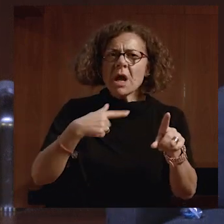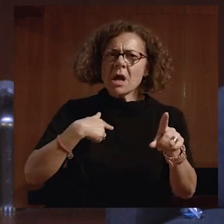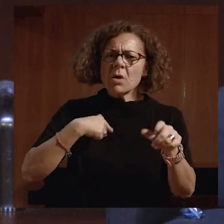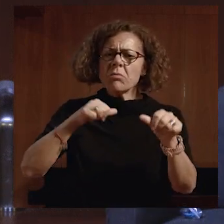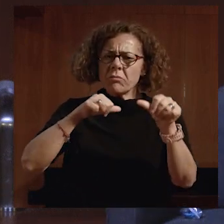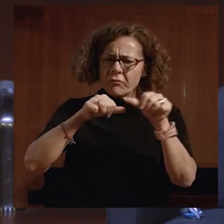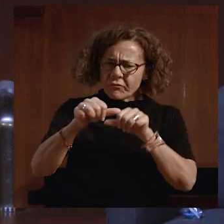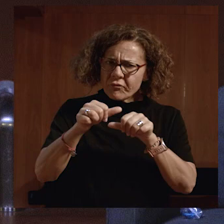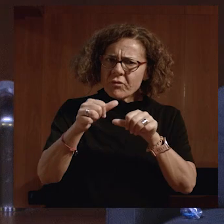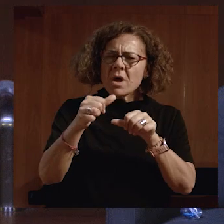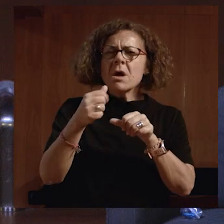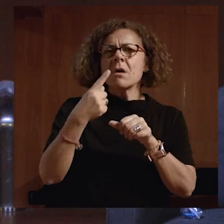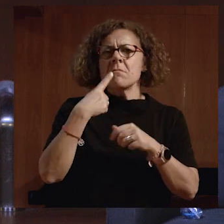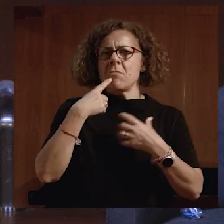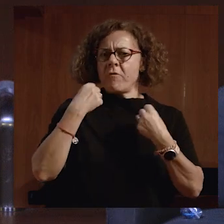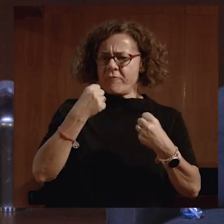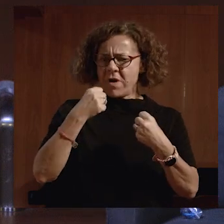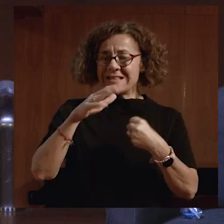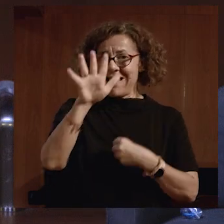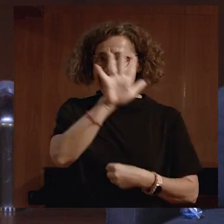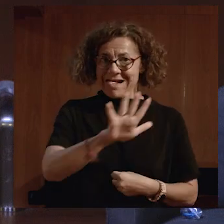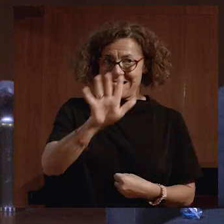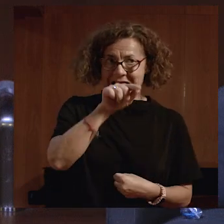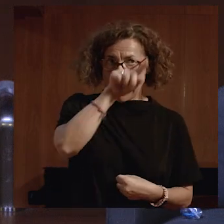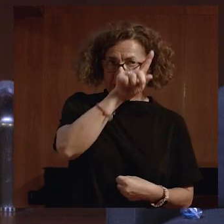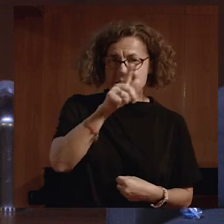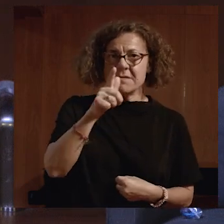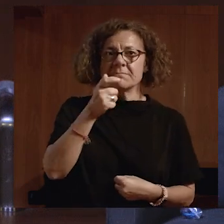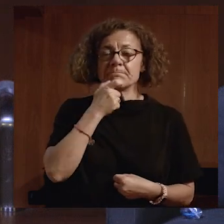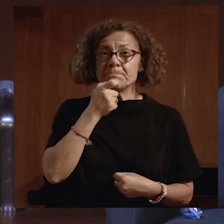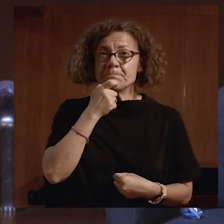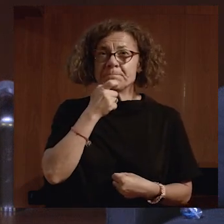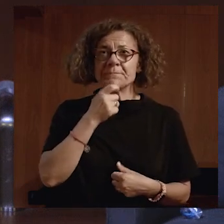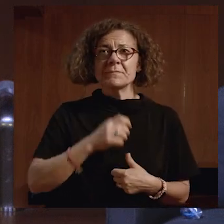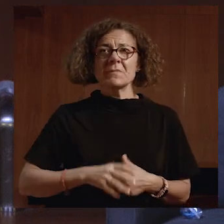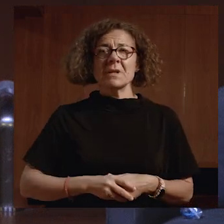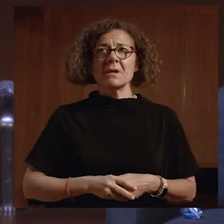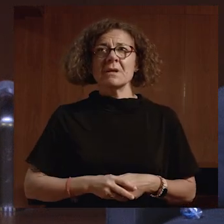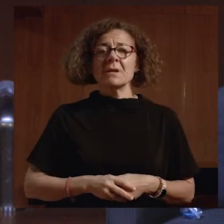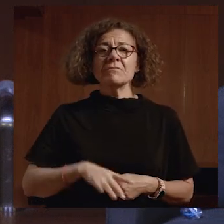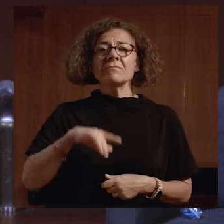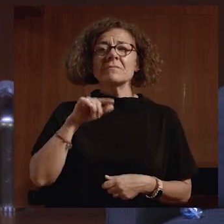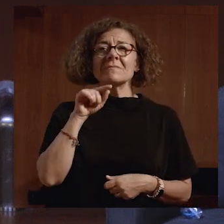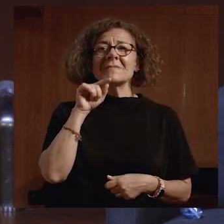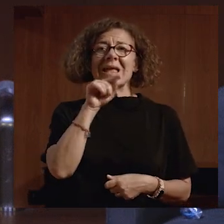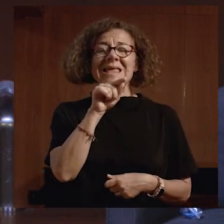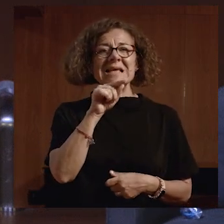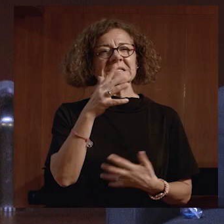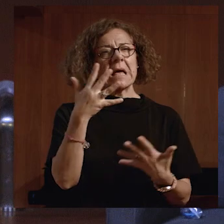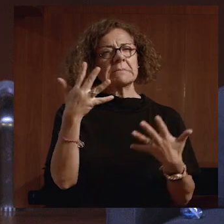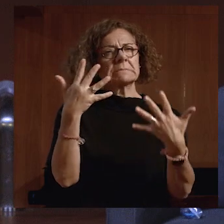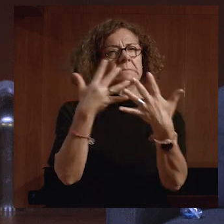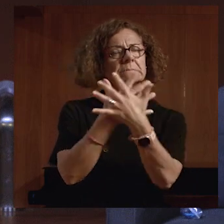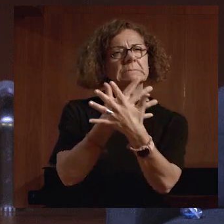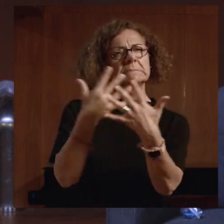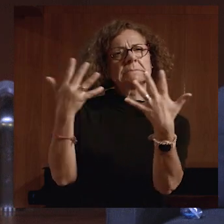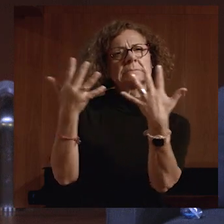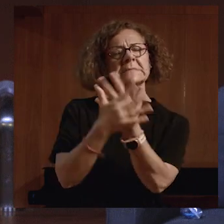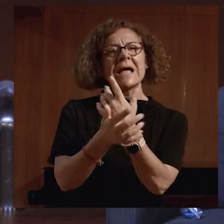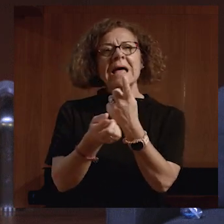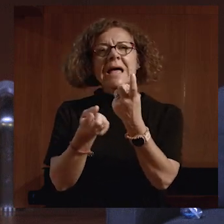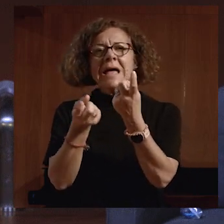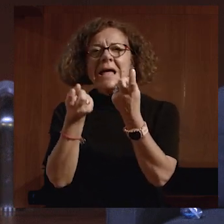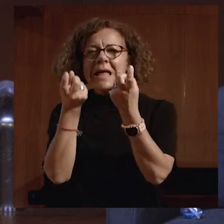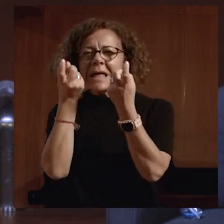is developing, it's about unlocking. And it really sits at this intersection between studies and really thinking about what is the